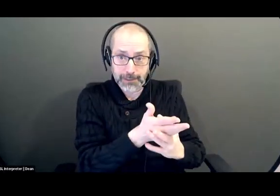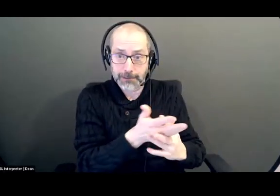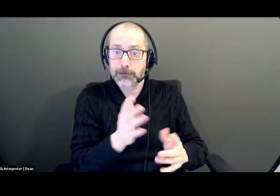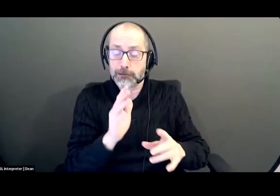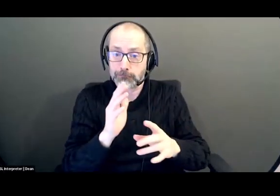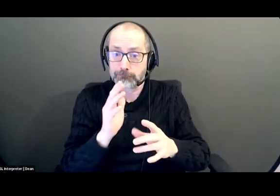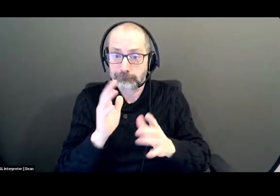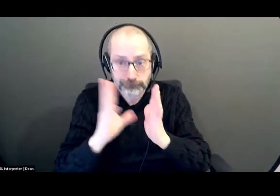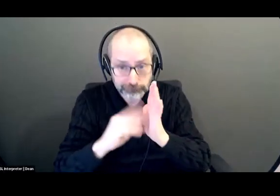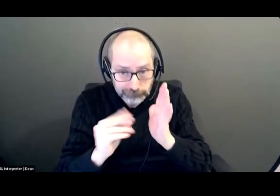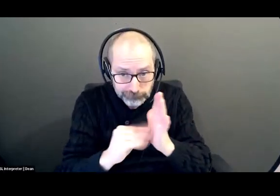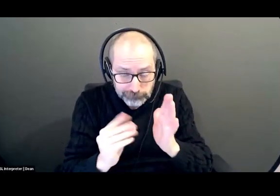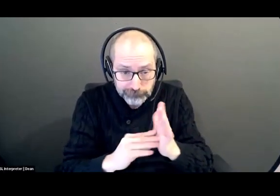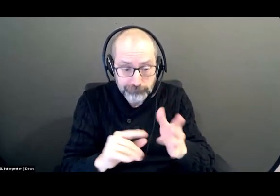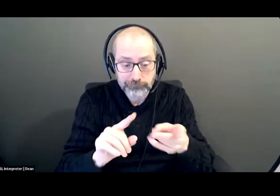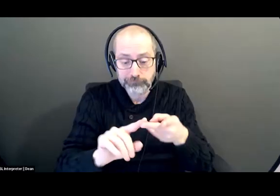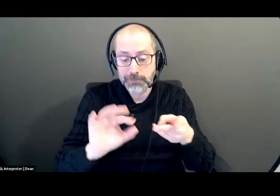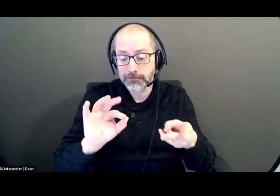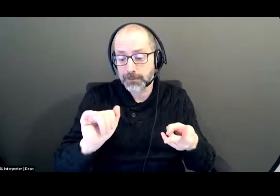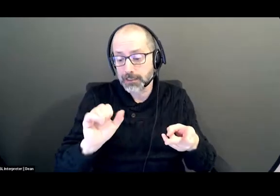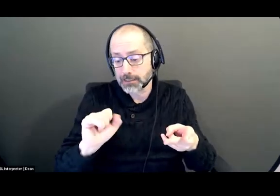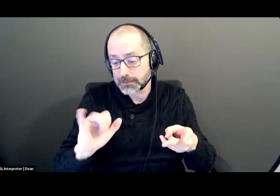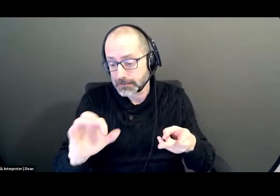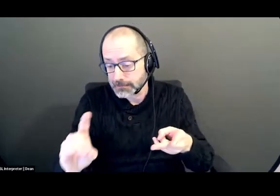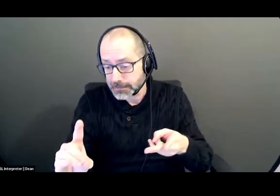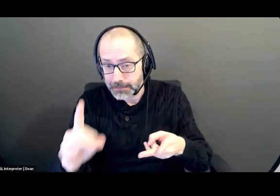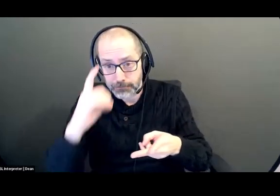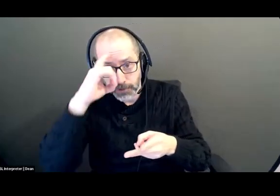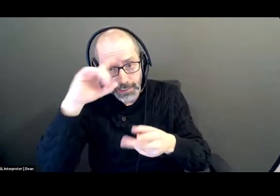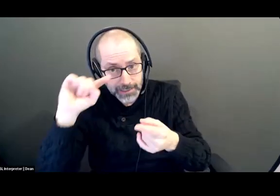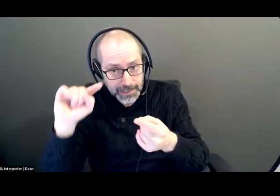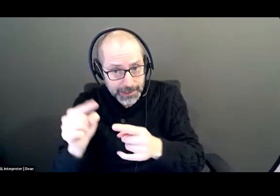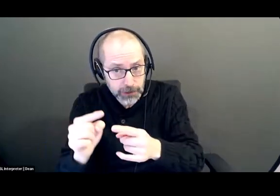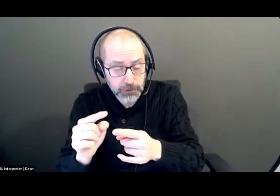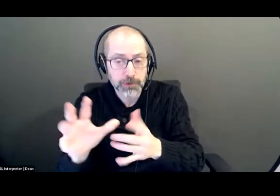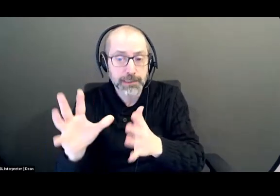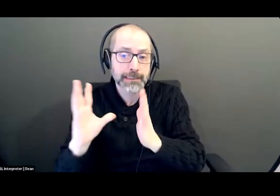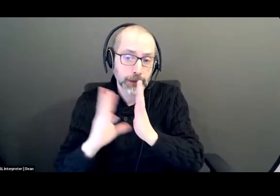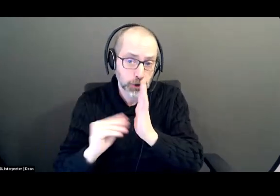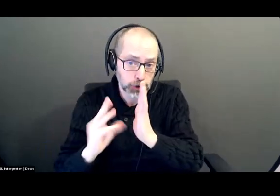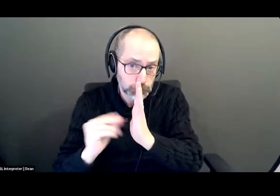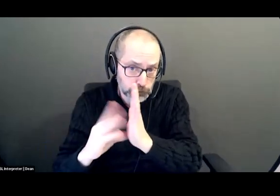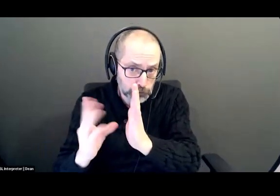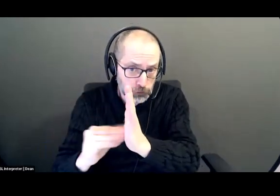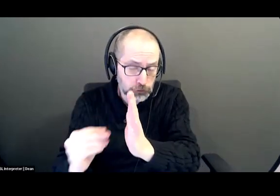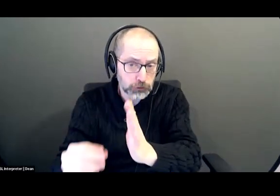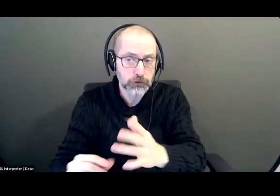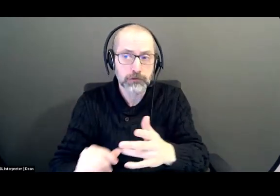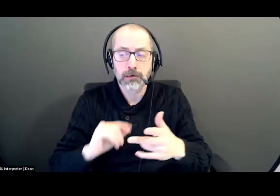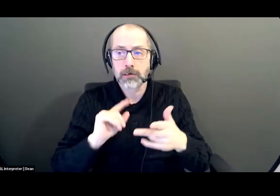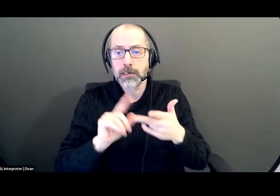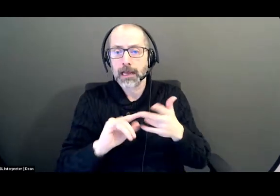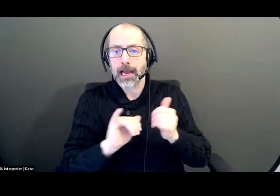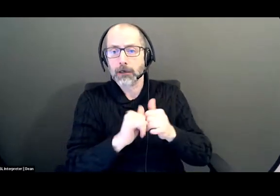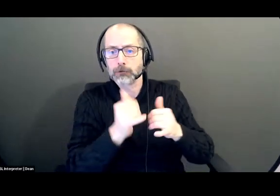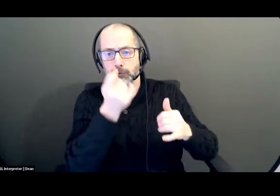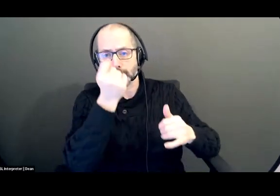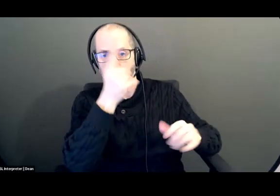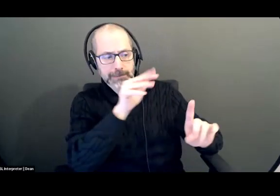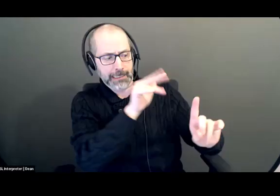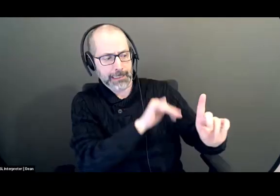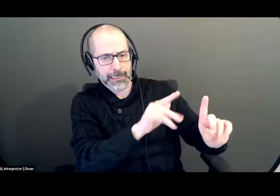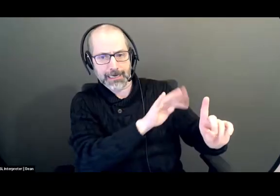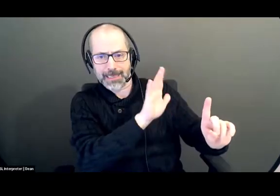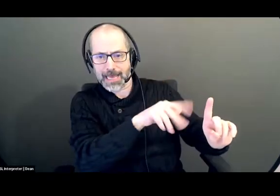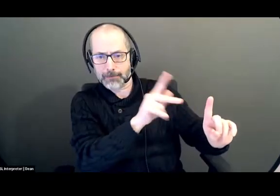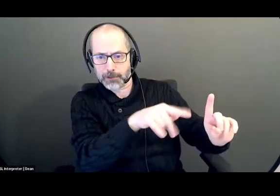debriefing after a relationship ends. So after somebody has passed away, Michelle will always have debriefing and